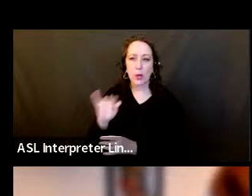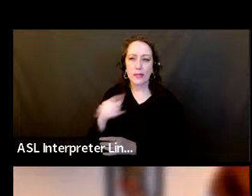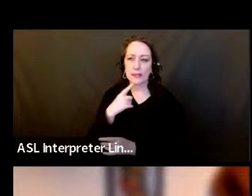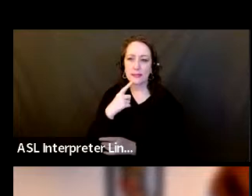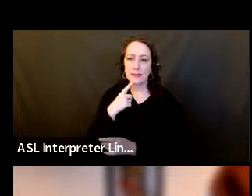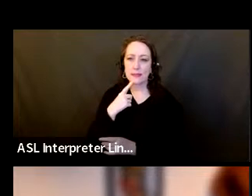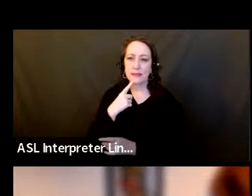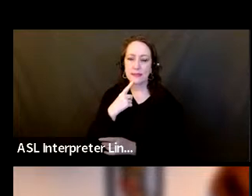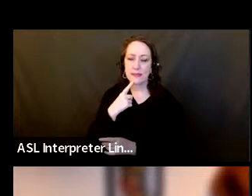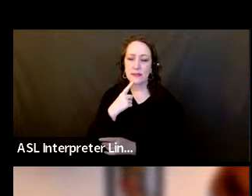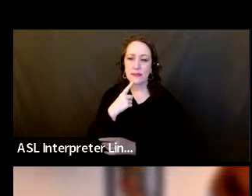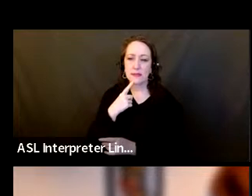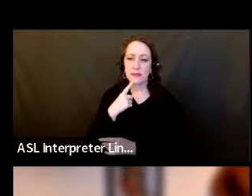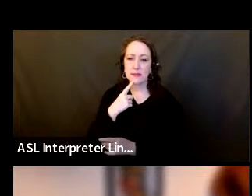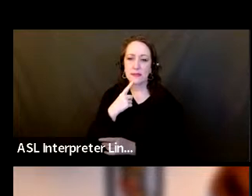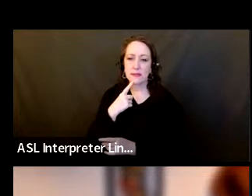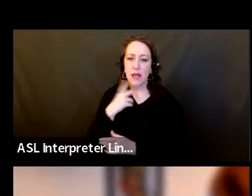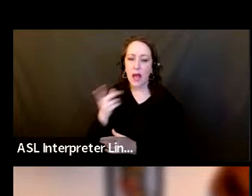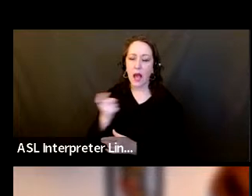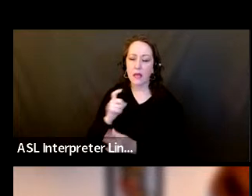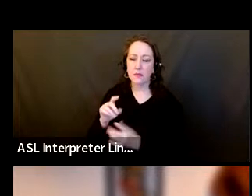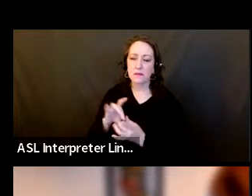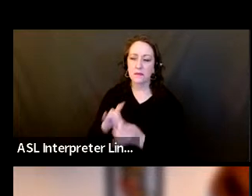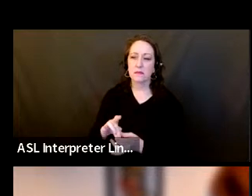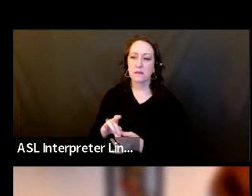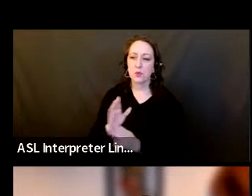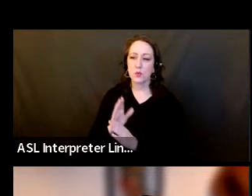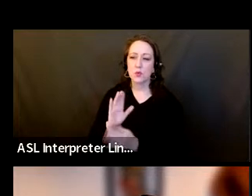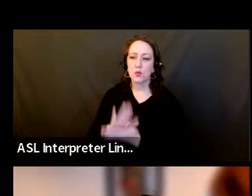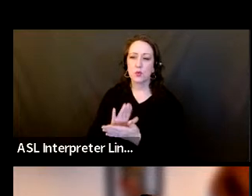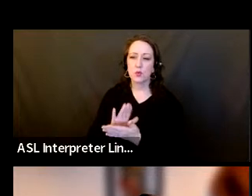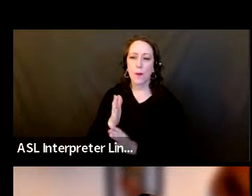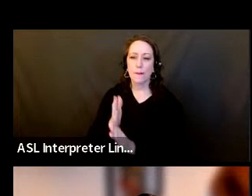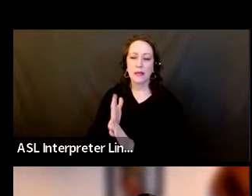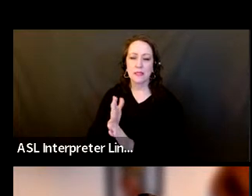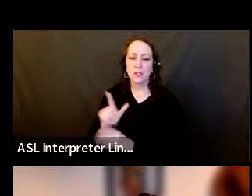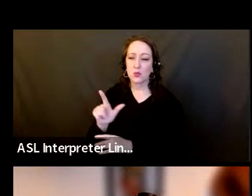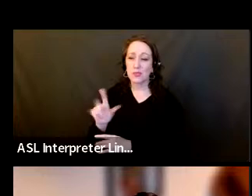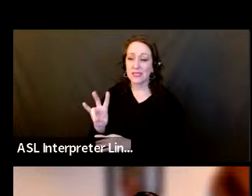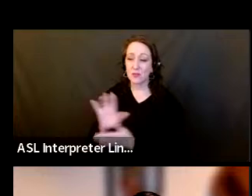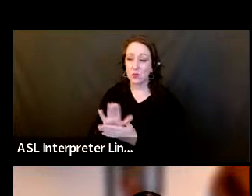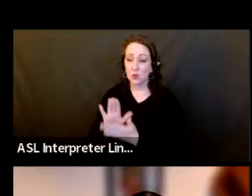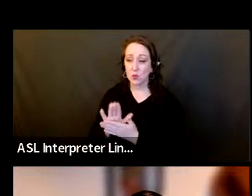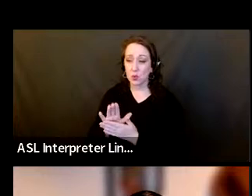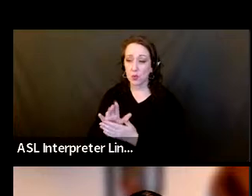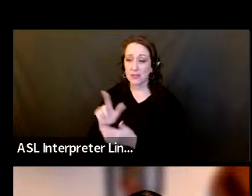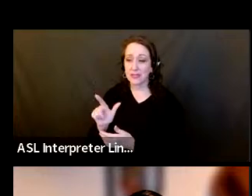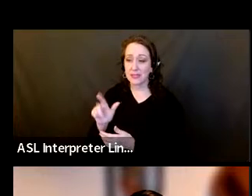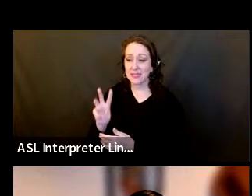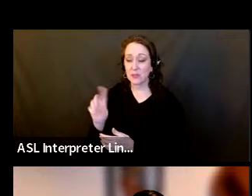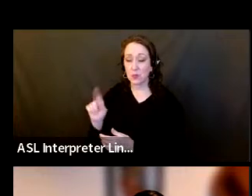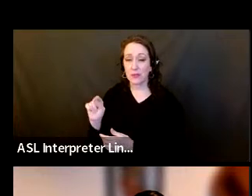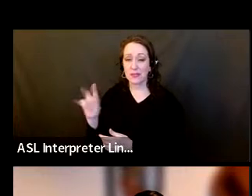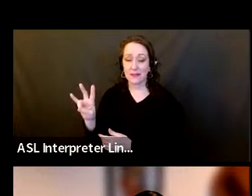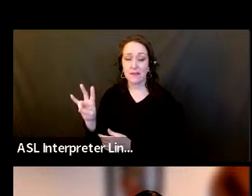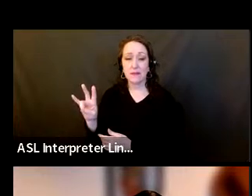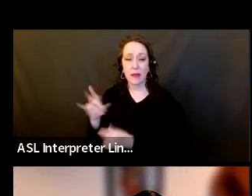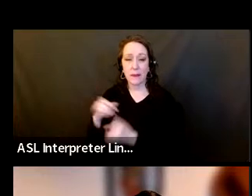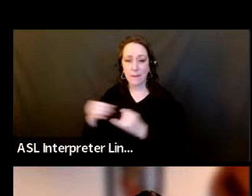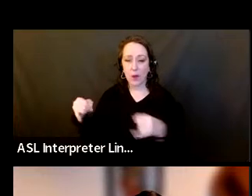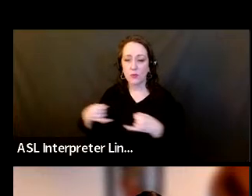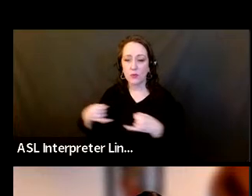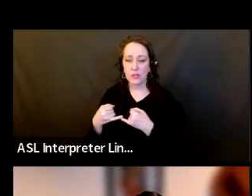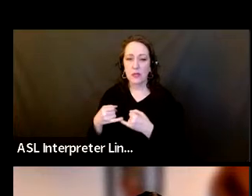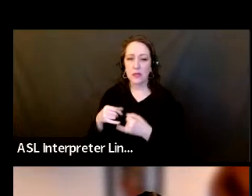that there were is asking about, I believe, school buses, and that there are 27 schools in the 617 boundary, and have